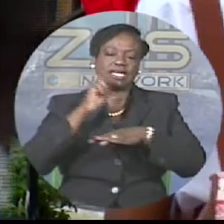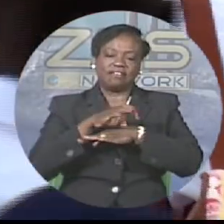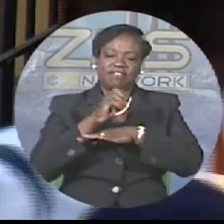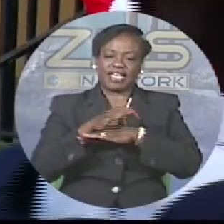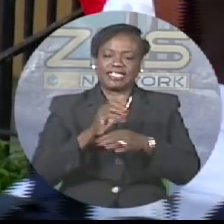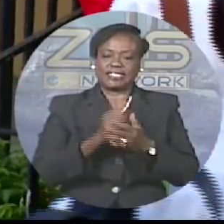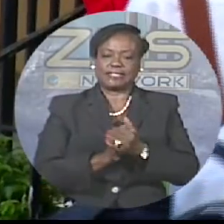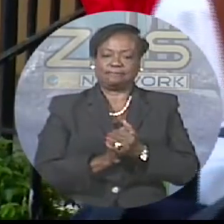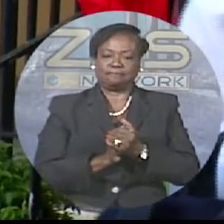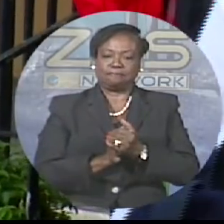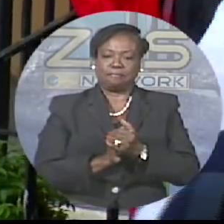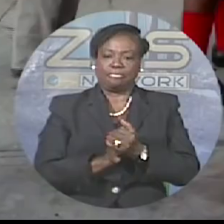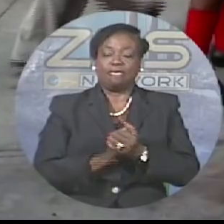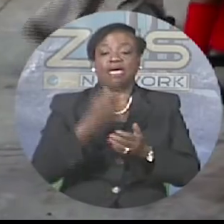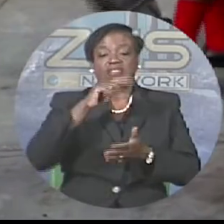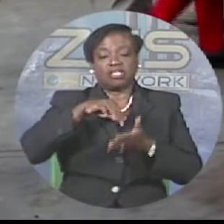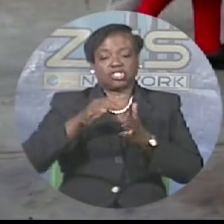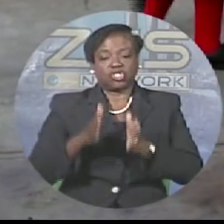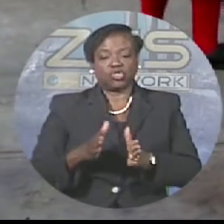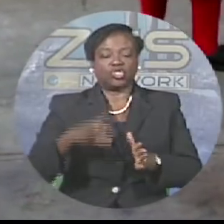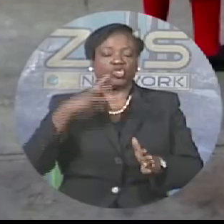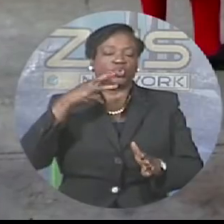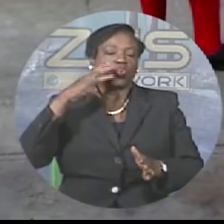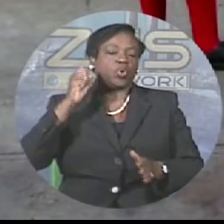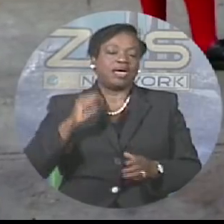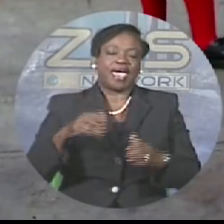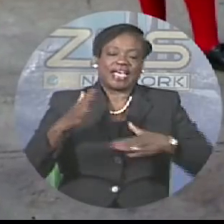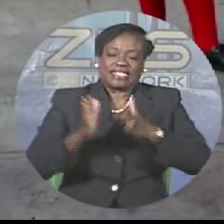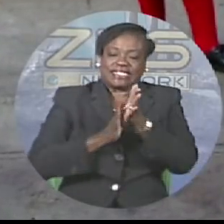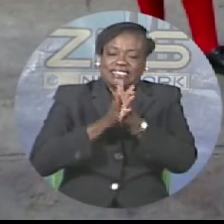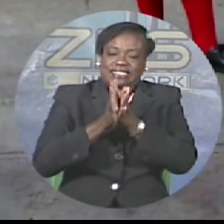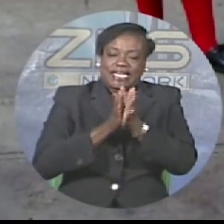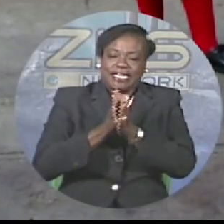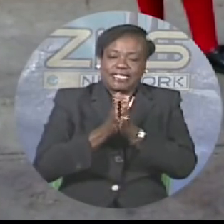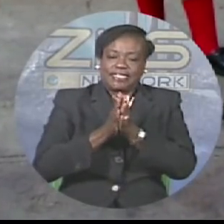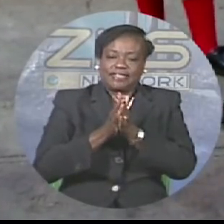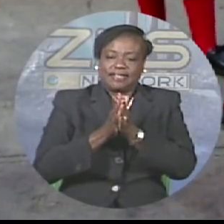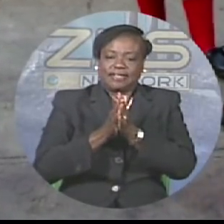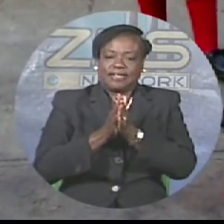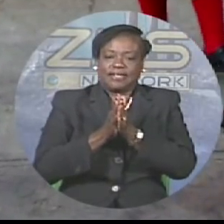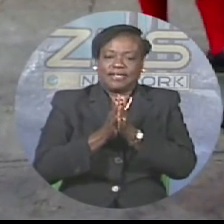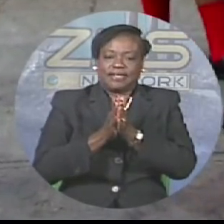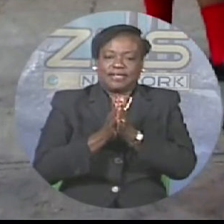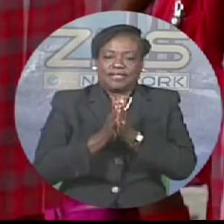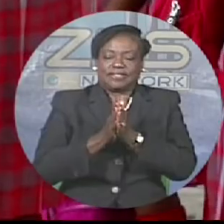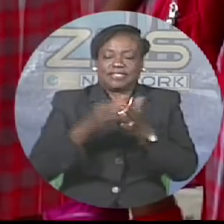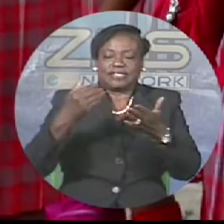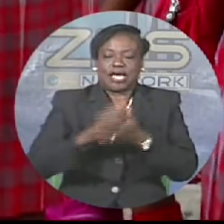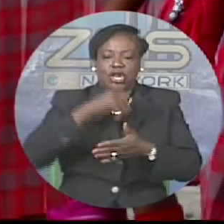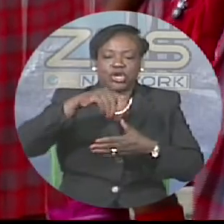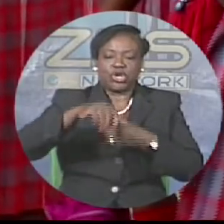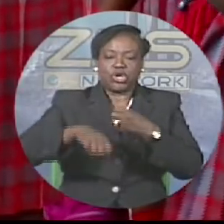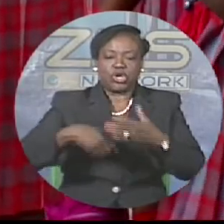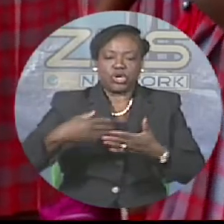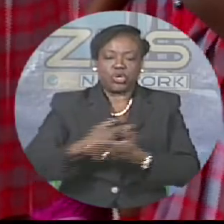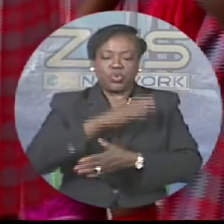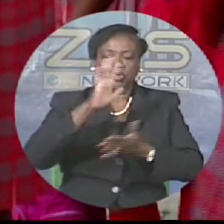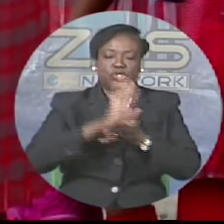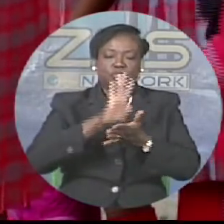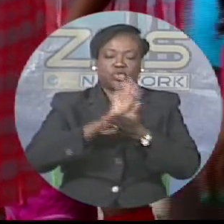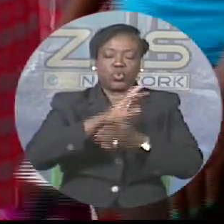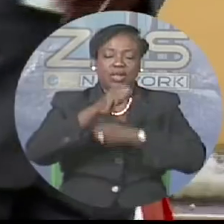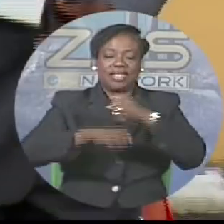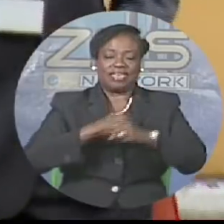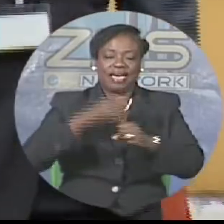Walker Secondary School were excited to start the new school year at a new school. But what made the students even more enthusiastic on their first